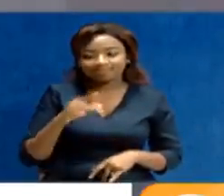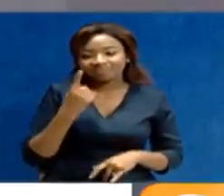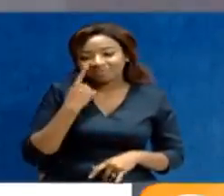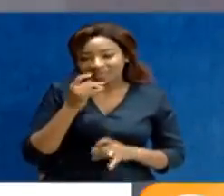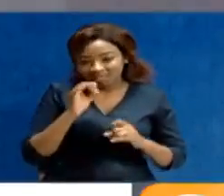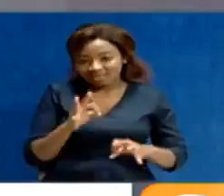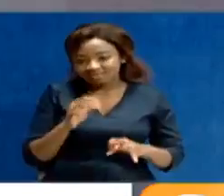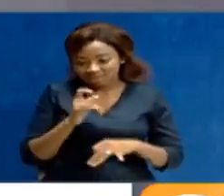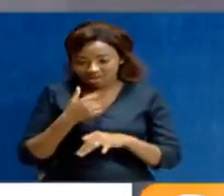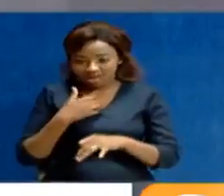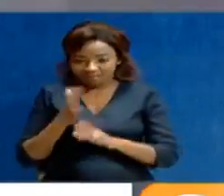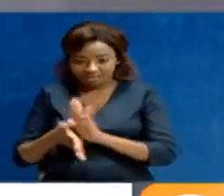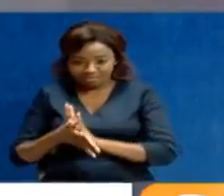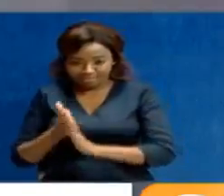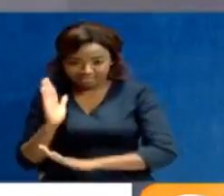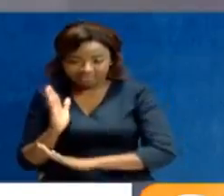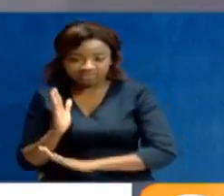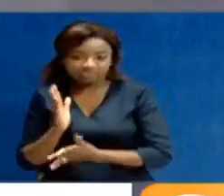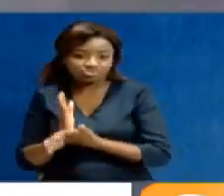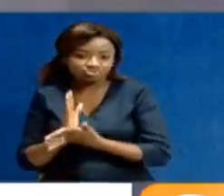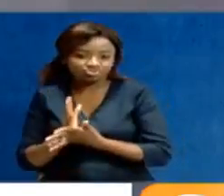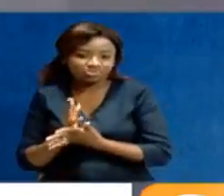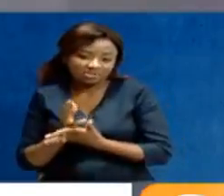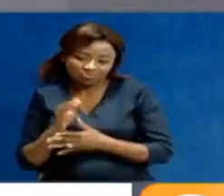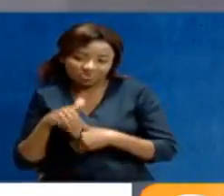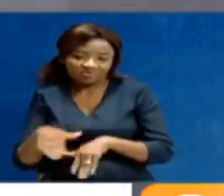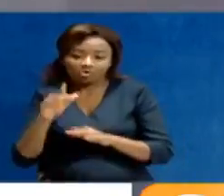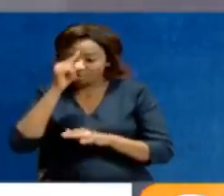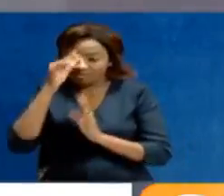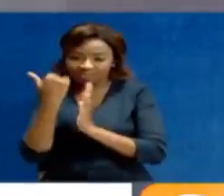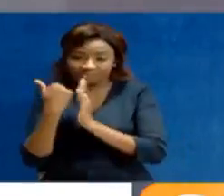programs. But what happens when we have very critical situations?